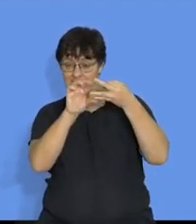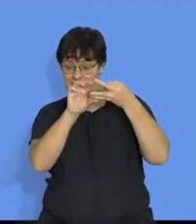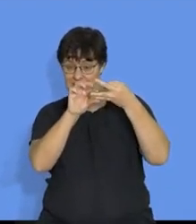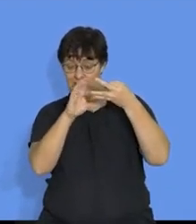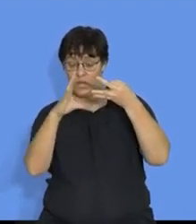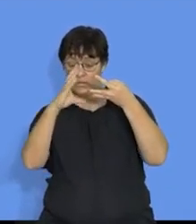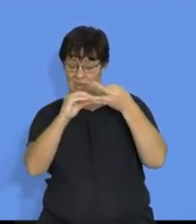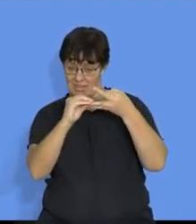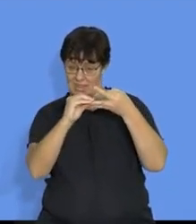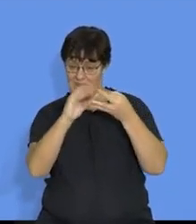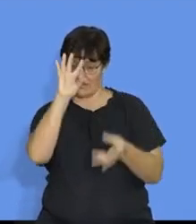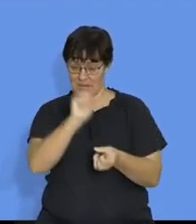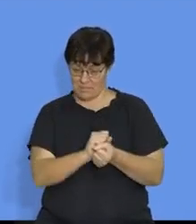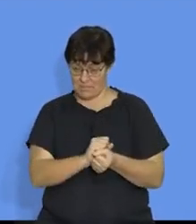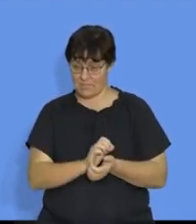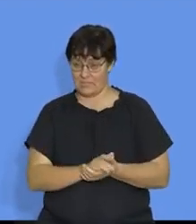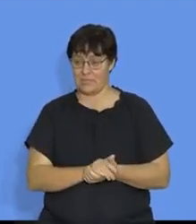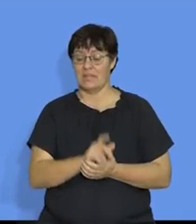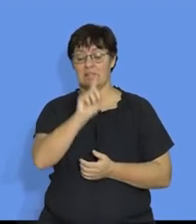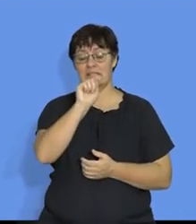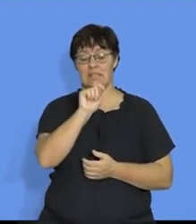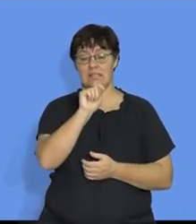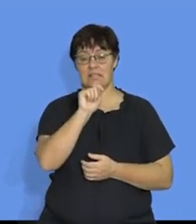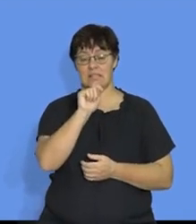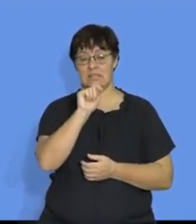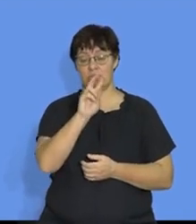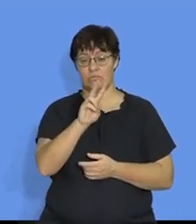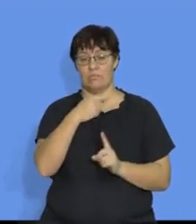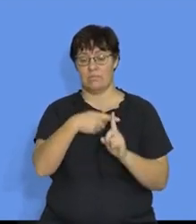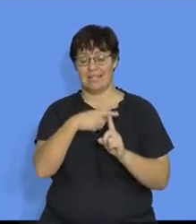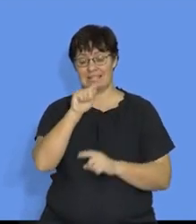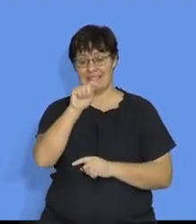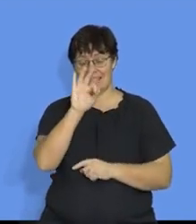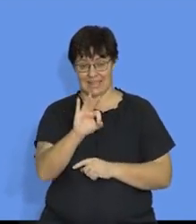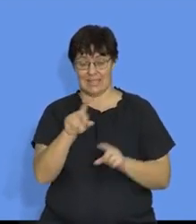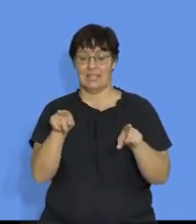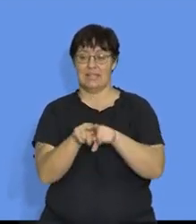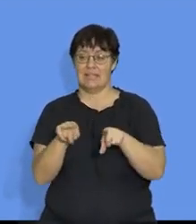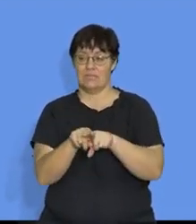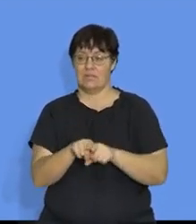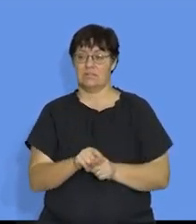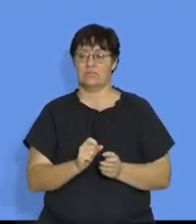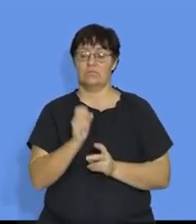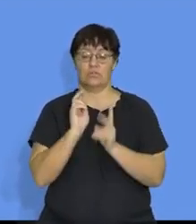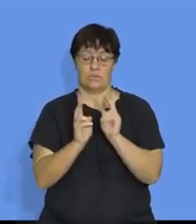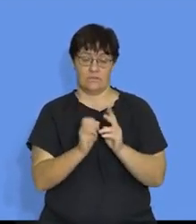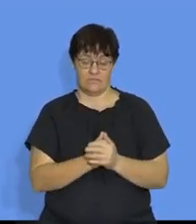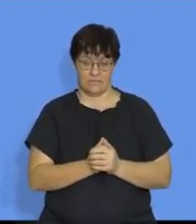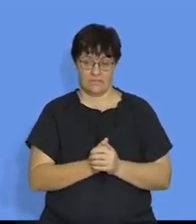so the sum of the second and third term I can write as T2 plus T3 is equal